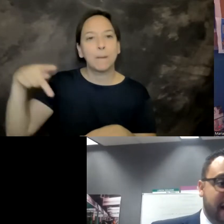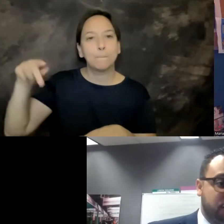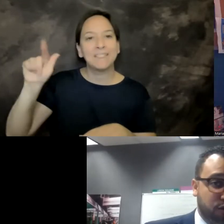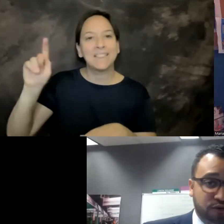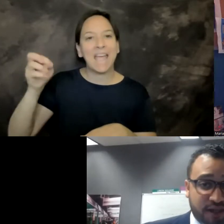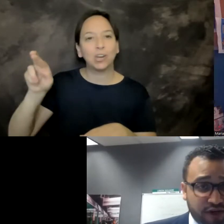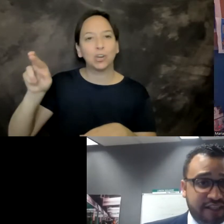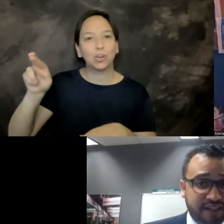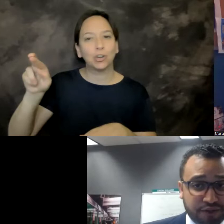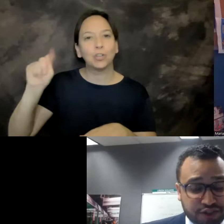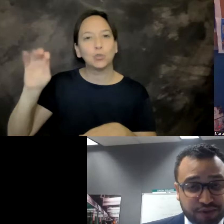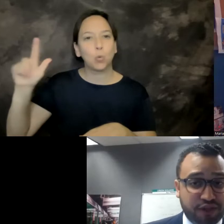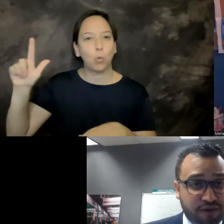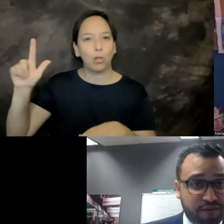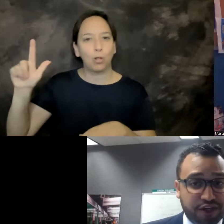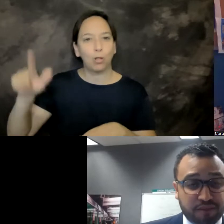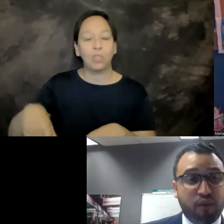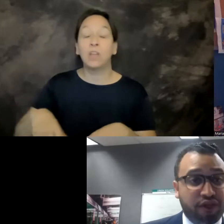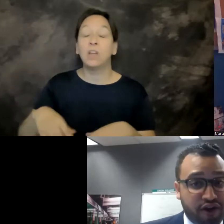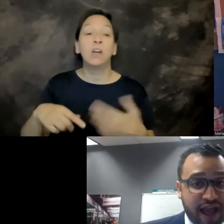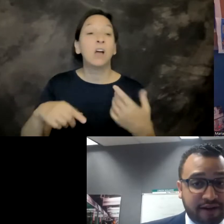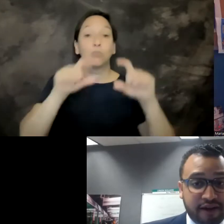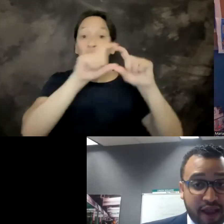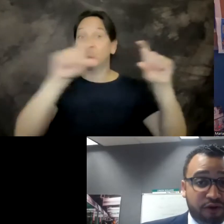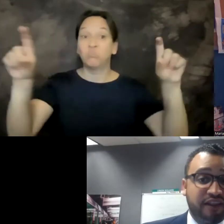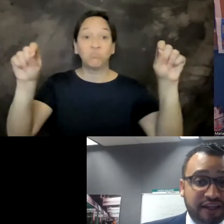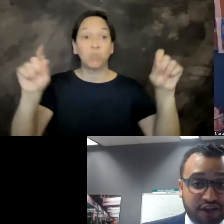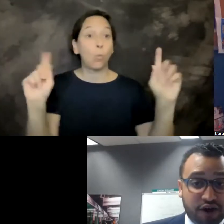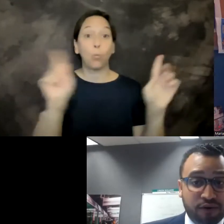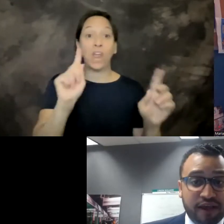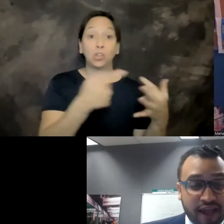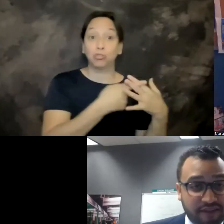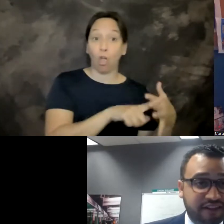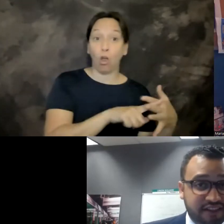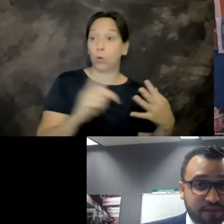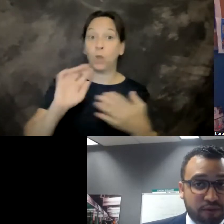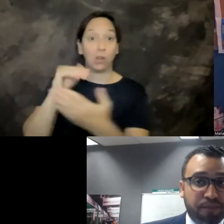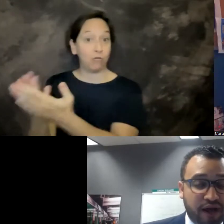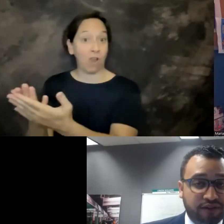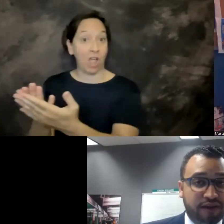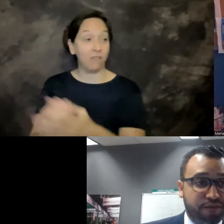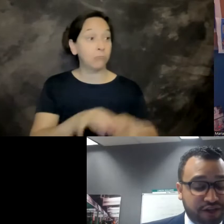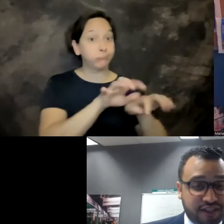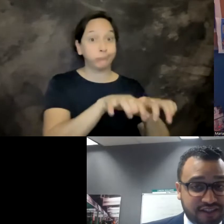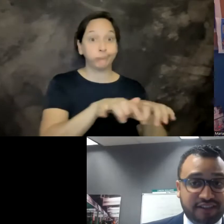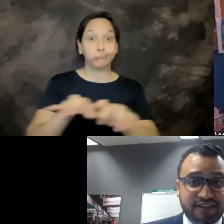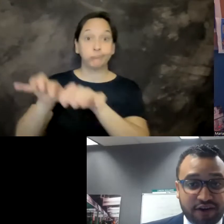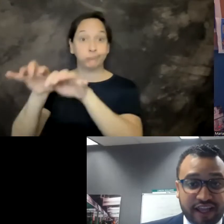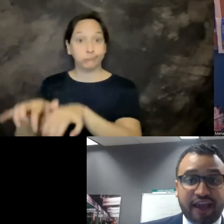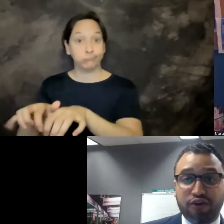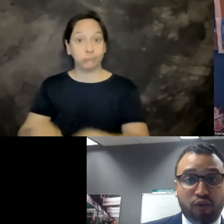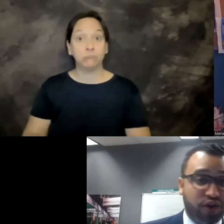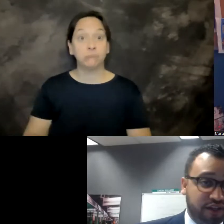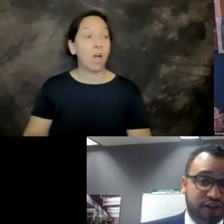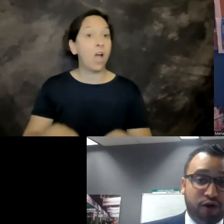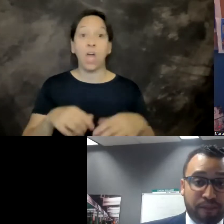Using that tool, someone can simply just put their information about where they're at and where they'd like to go. And then the system will put out the information that's necessary to